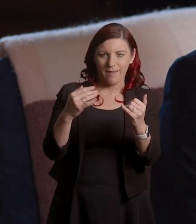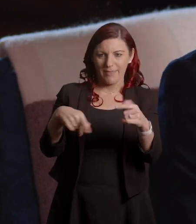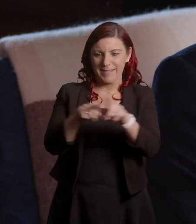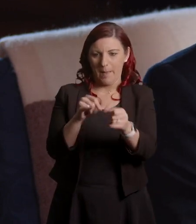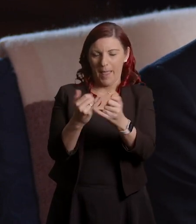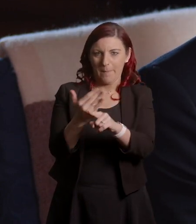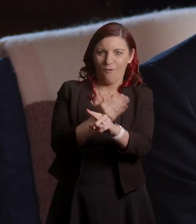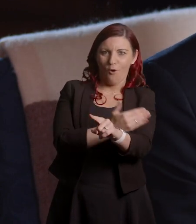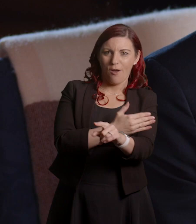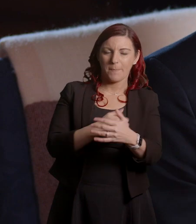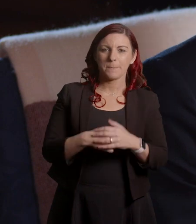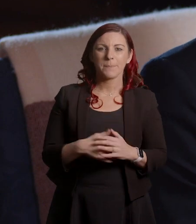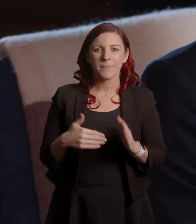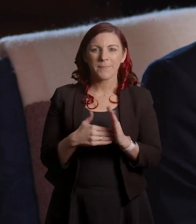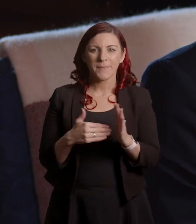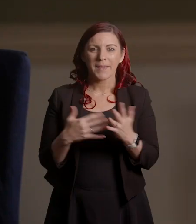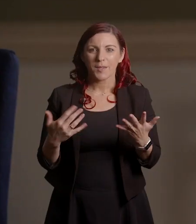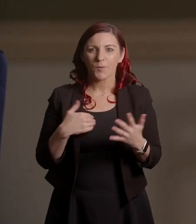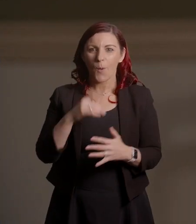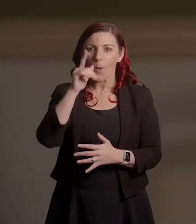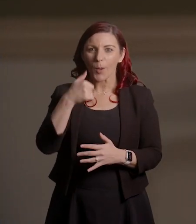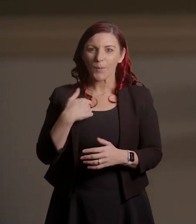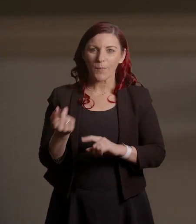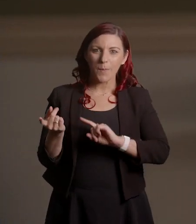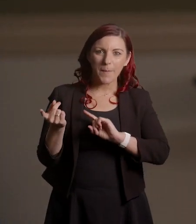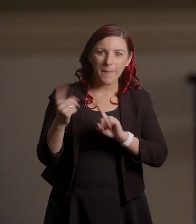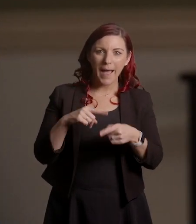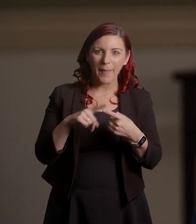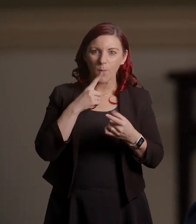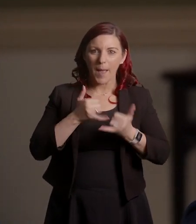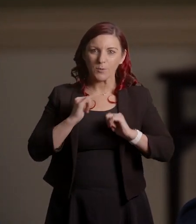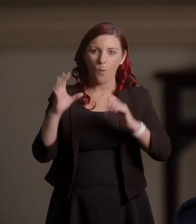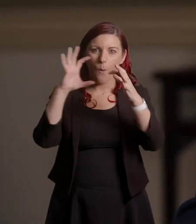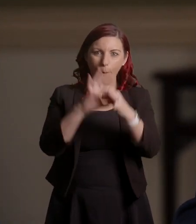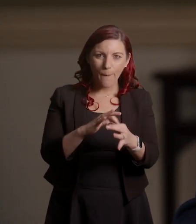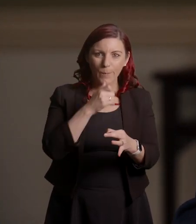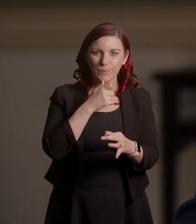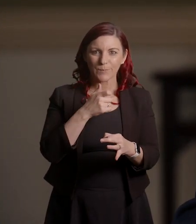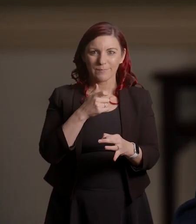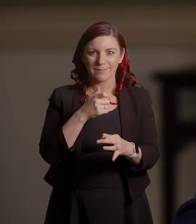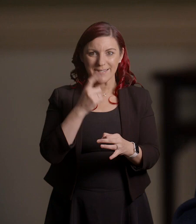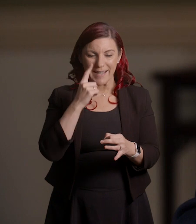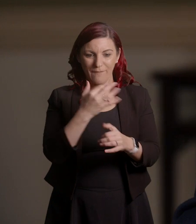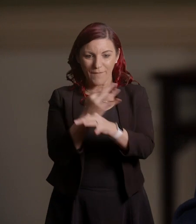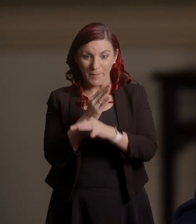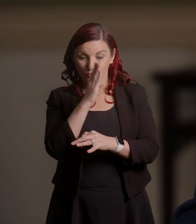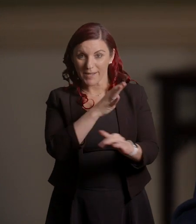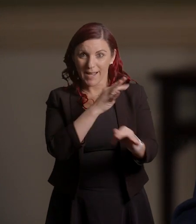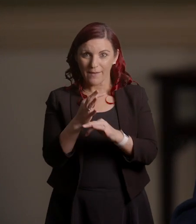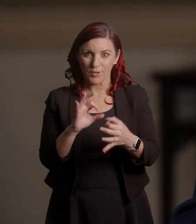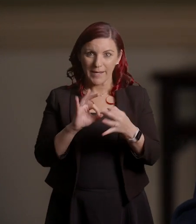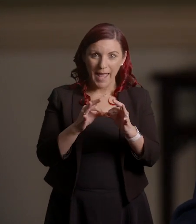they have been in previous years. Yeah, we were very lucky that the match was on in Dublin, that we got to go home and see our families straight after the